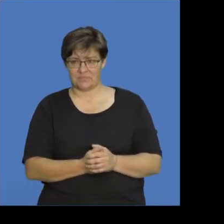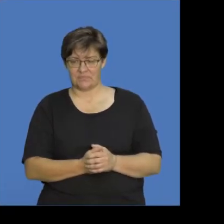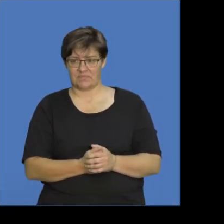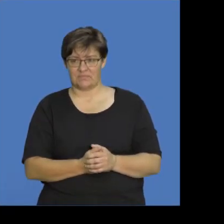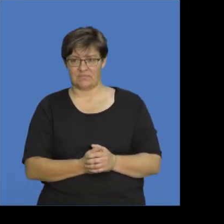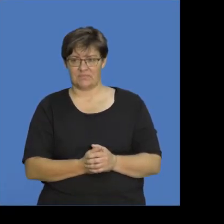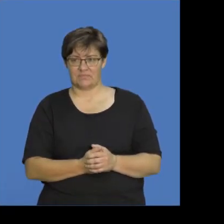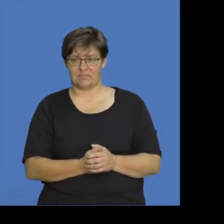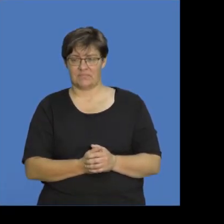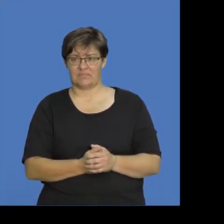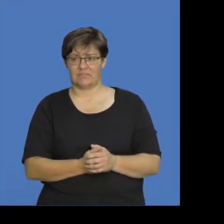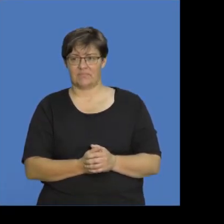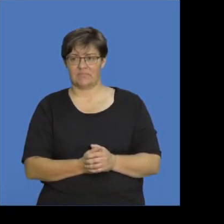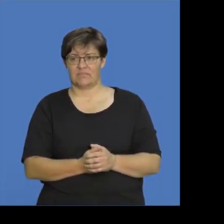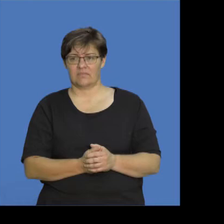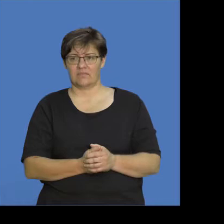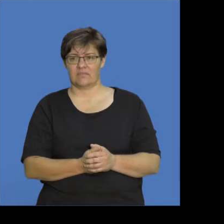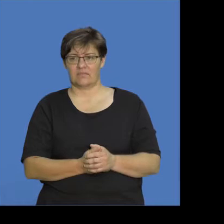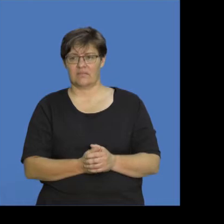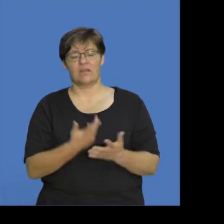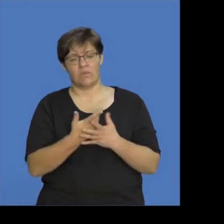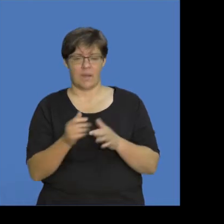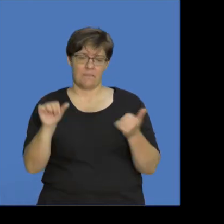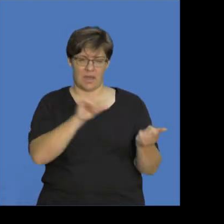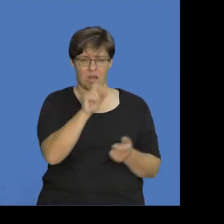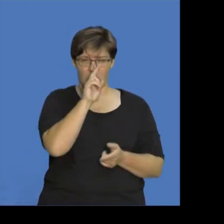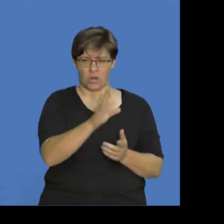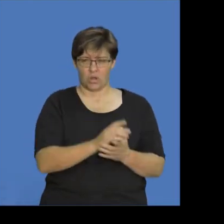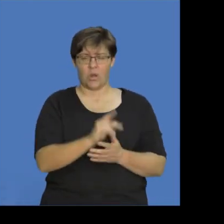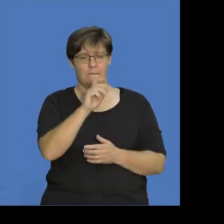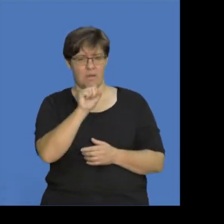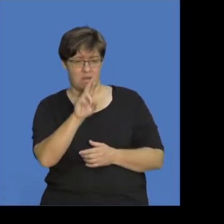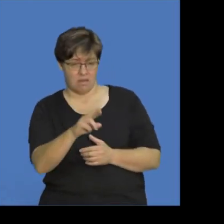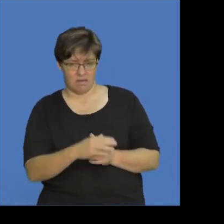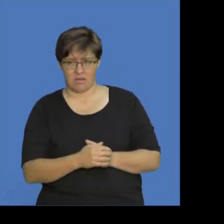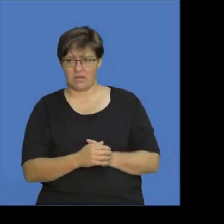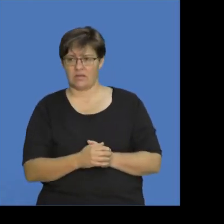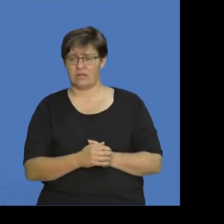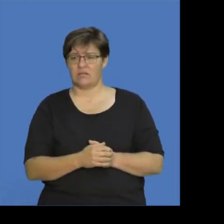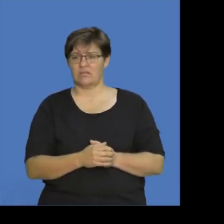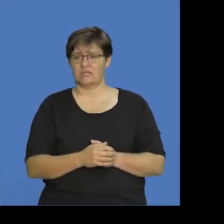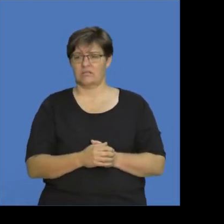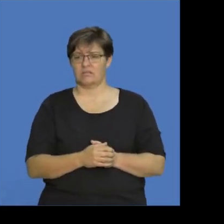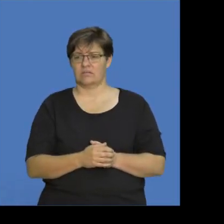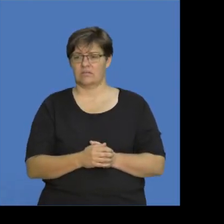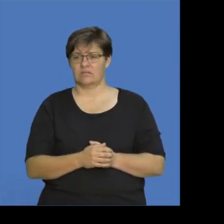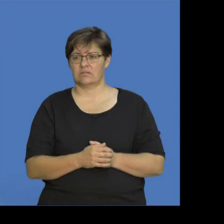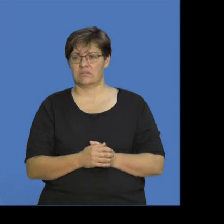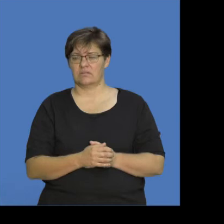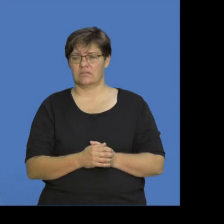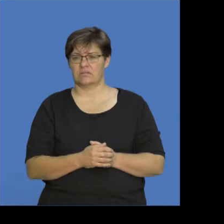which is our bar chart. Now, we're going to go back. We looked at bar, so we're going to